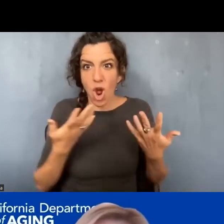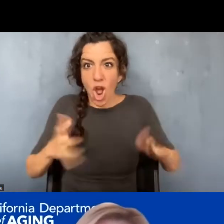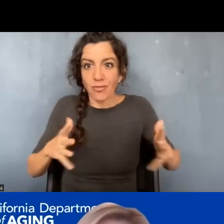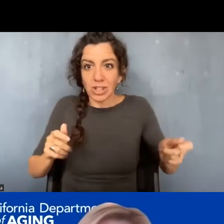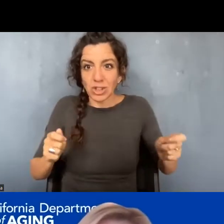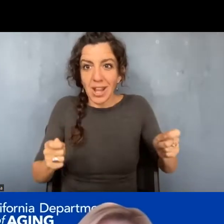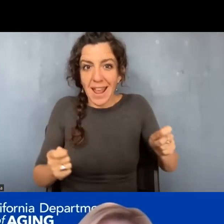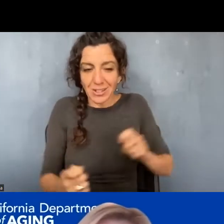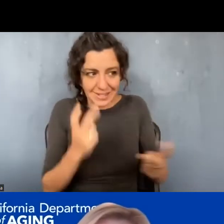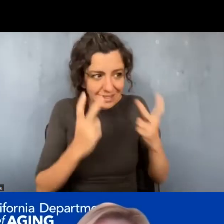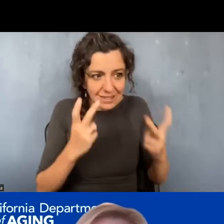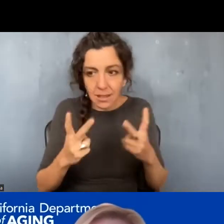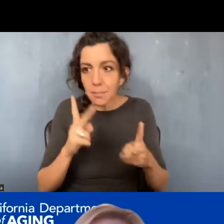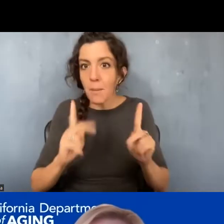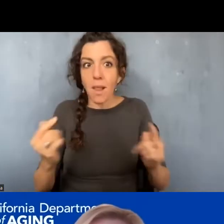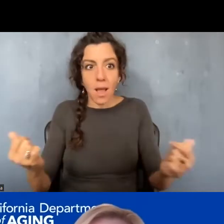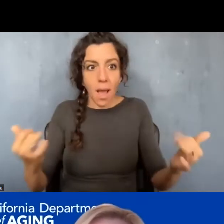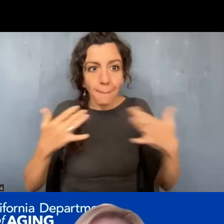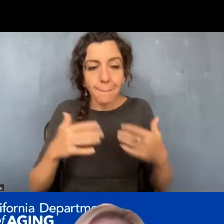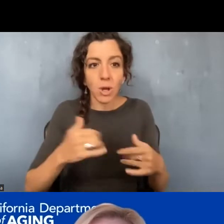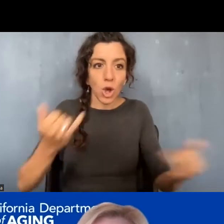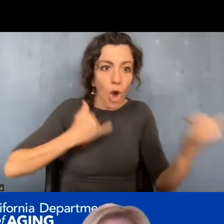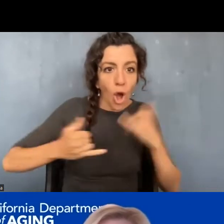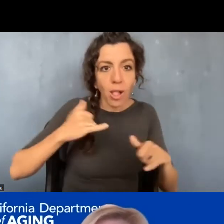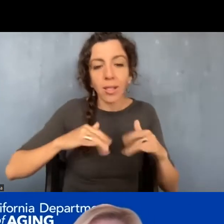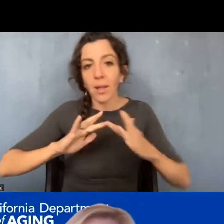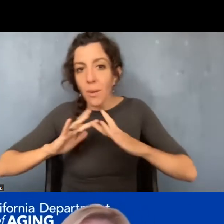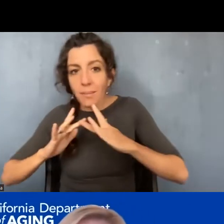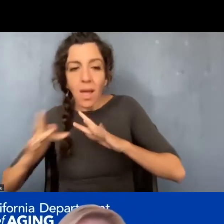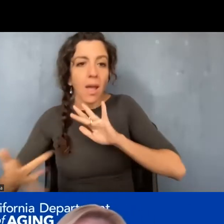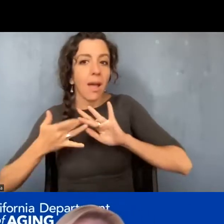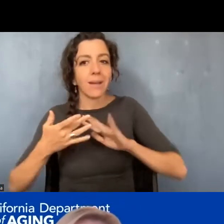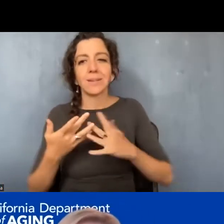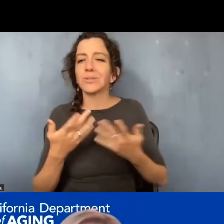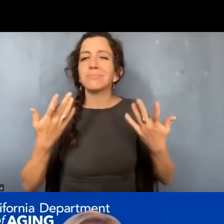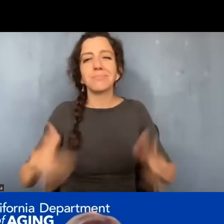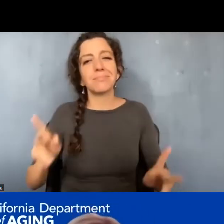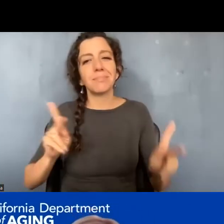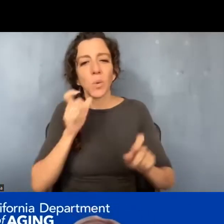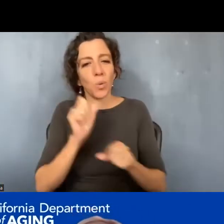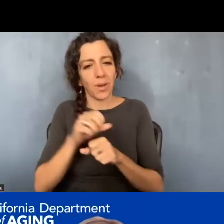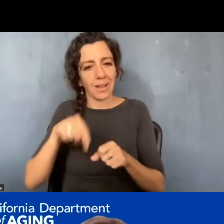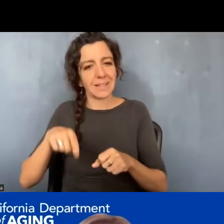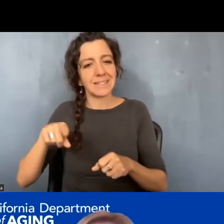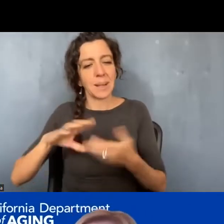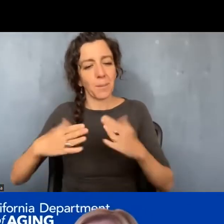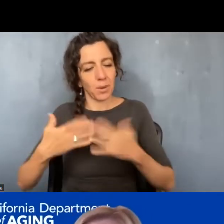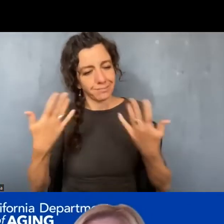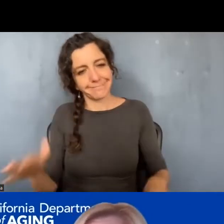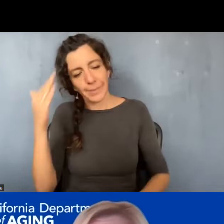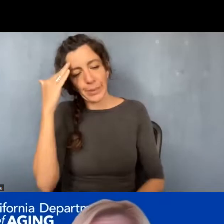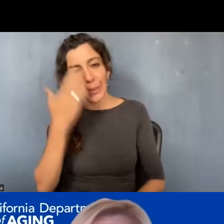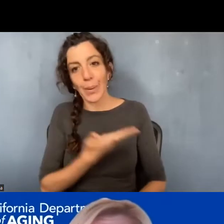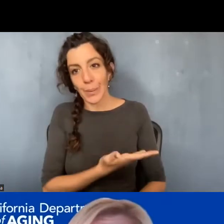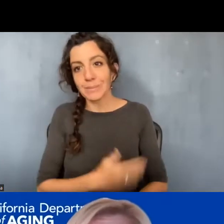their websites. So this is familiar to all of us who work in the aging and disability community. And it really